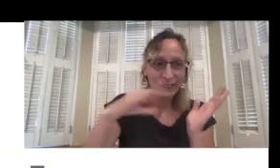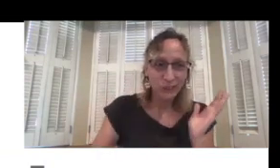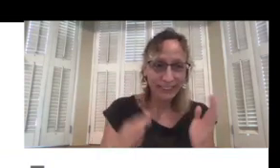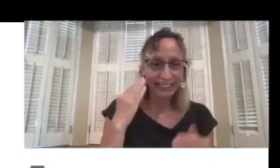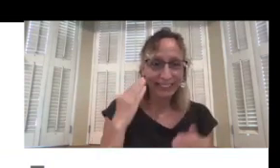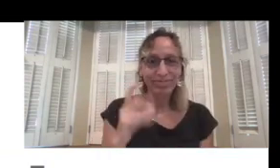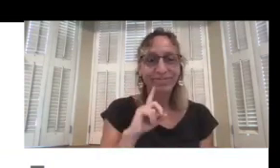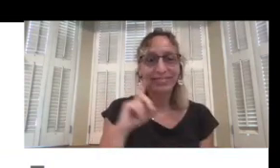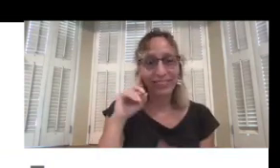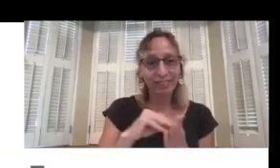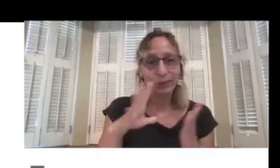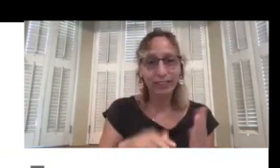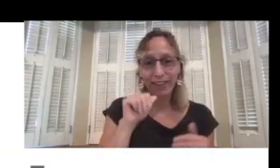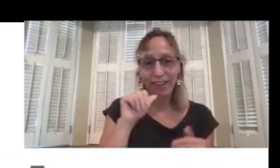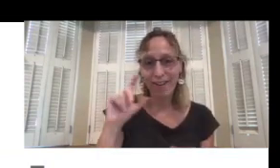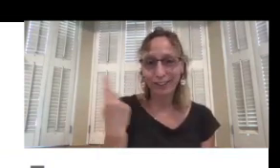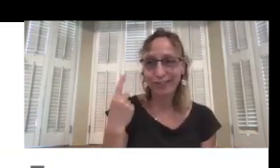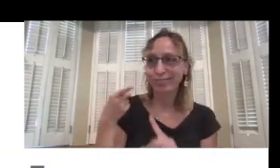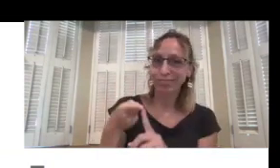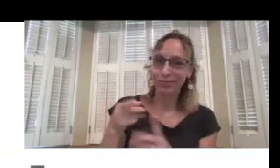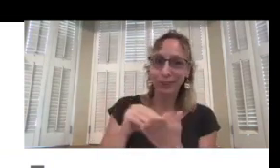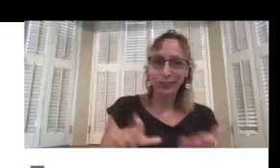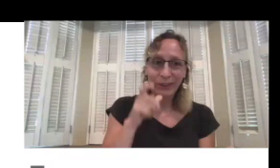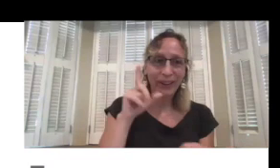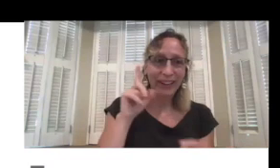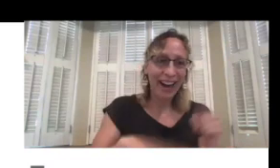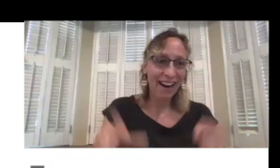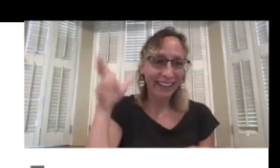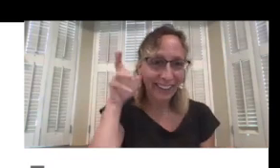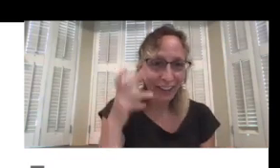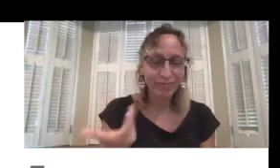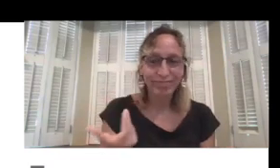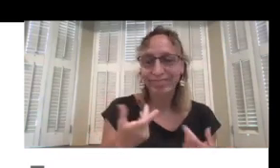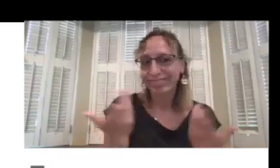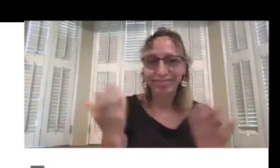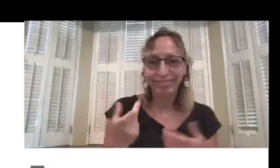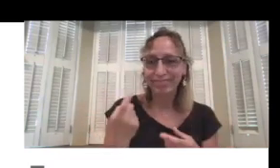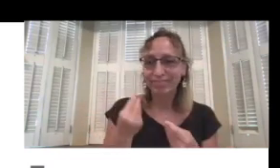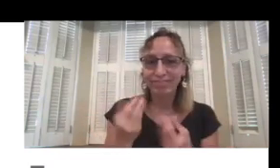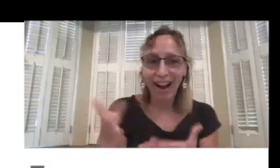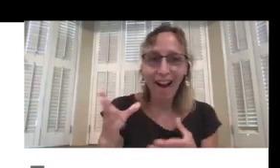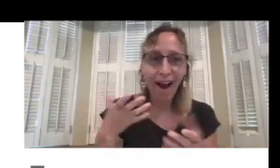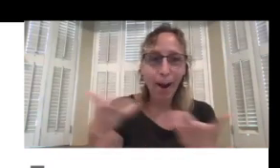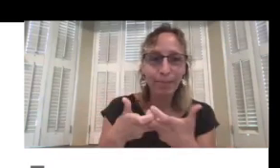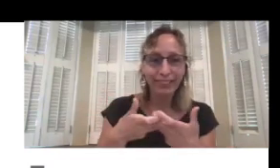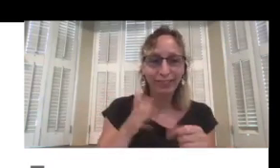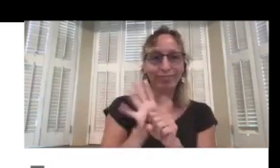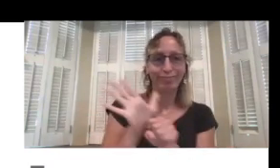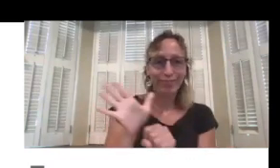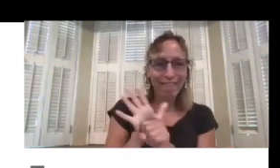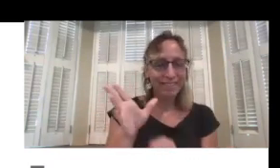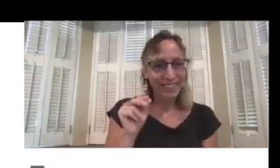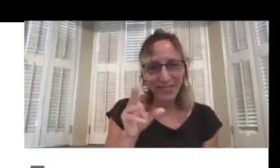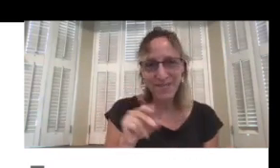about deaf students and their backgrounds. Deaf students are not simply students who can't